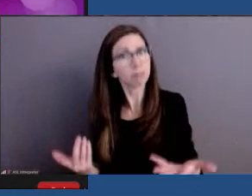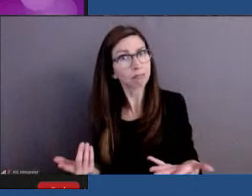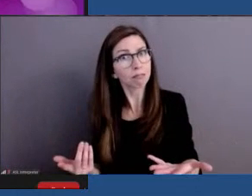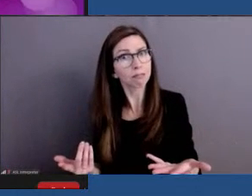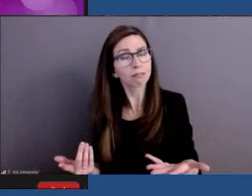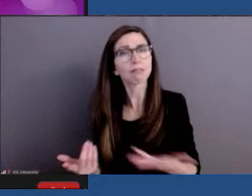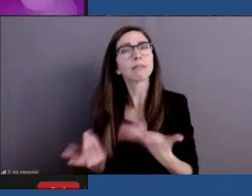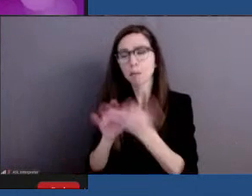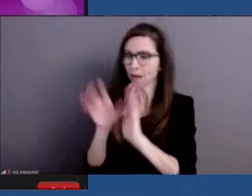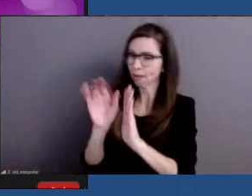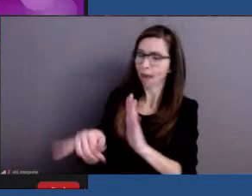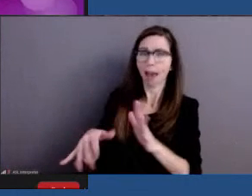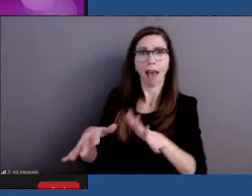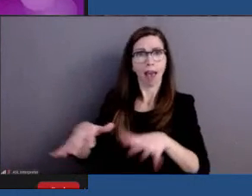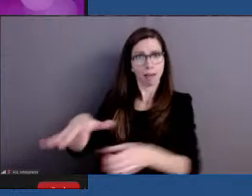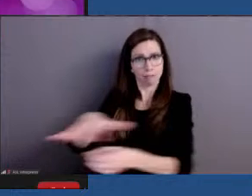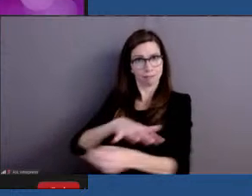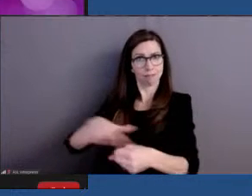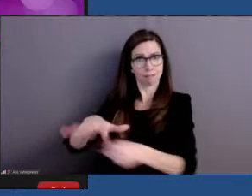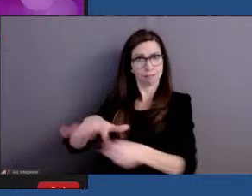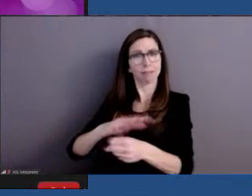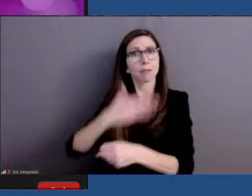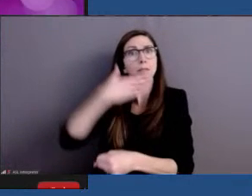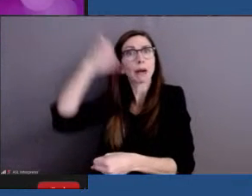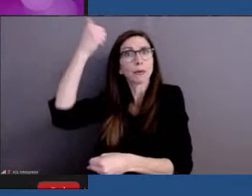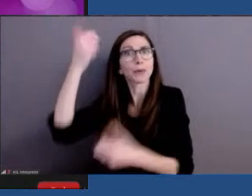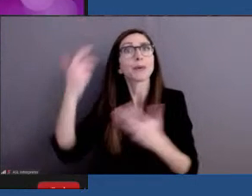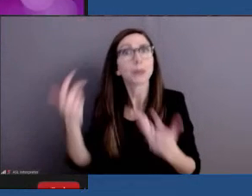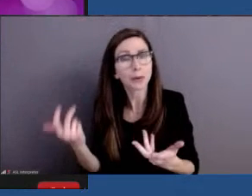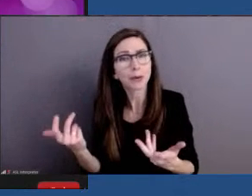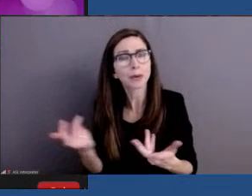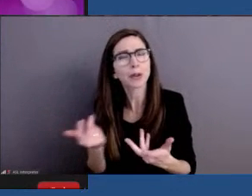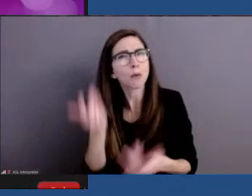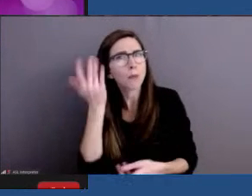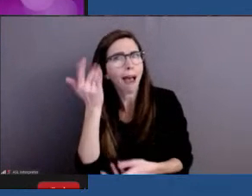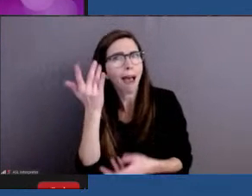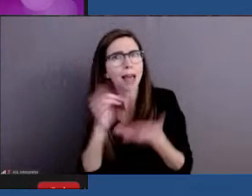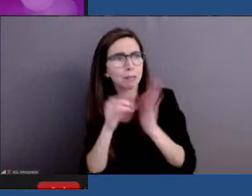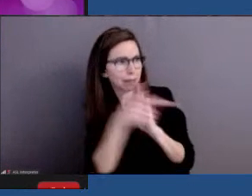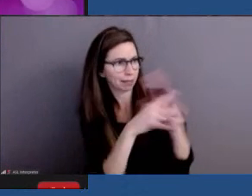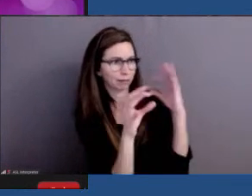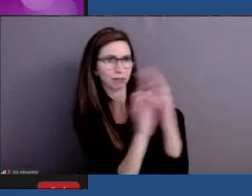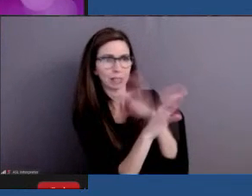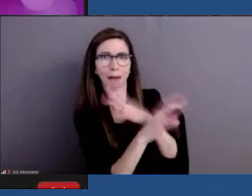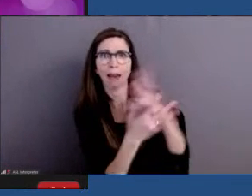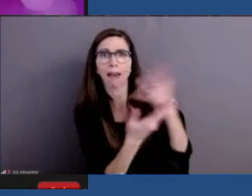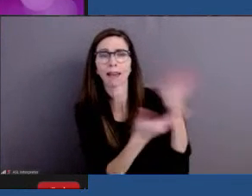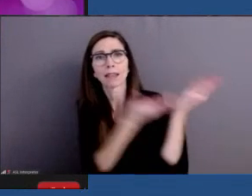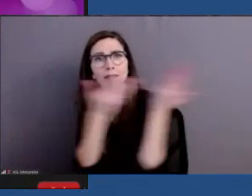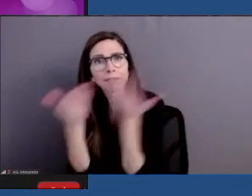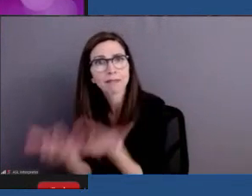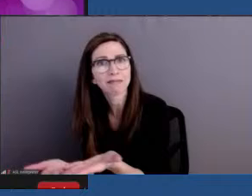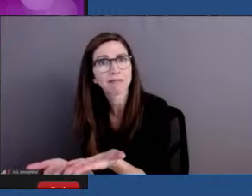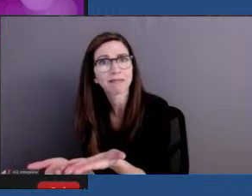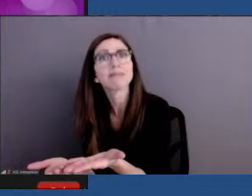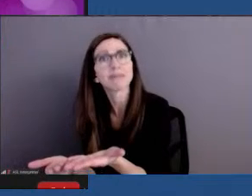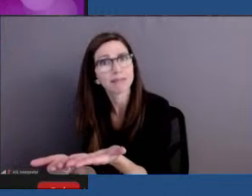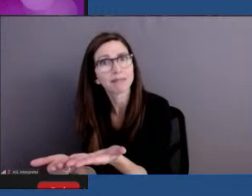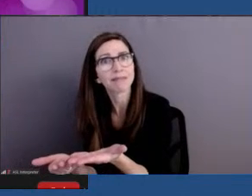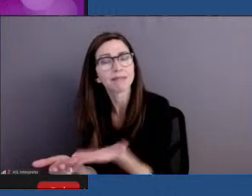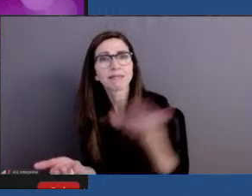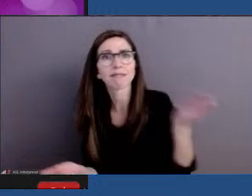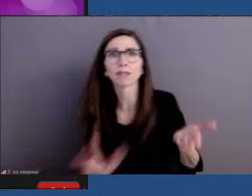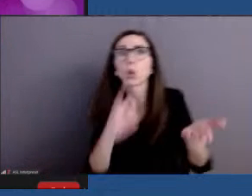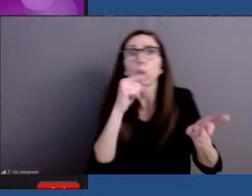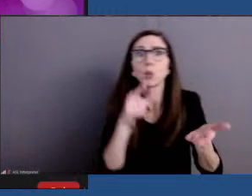better space because it is shaped by the disabled lives and experiences of people with disabilities in our city.